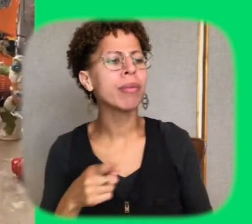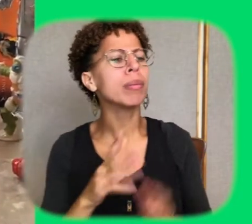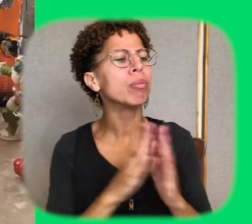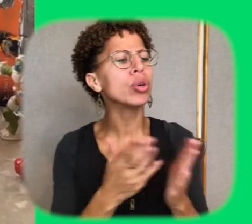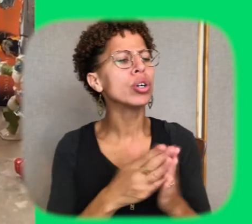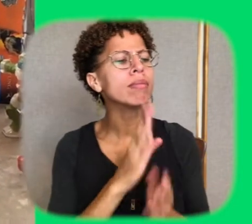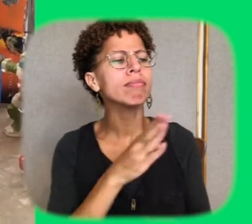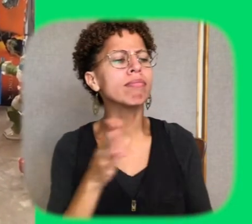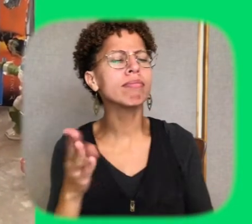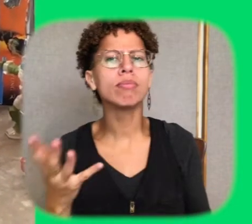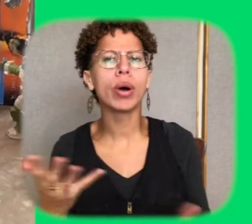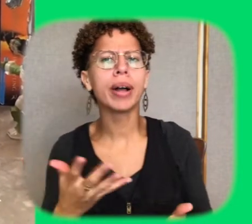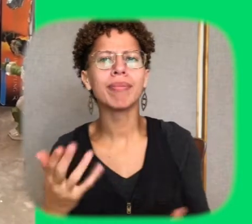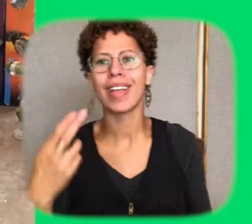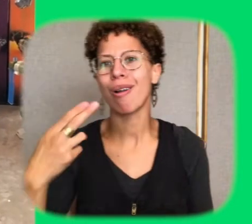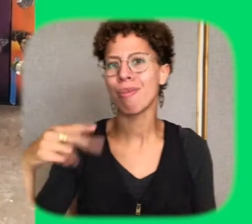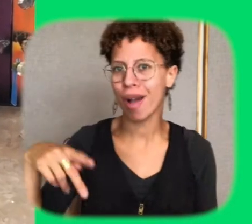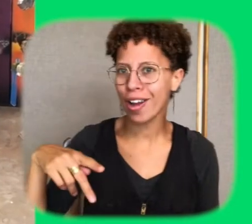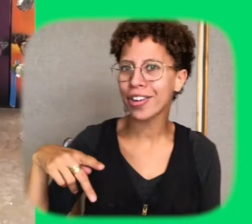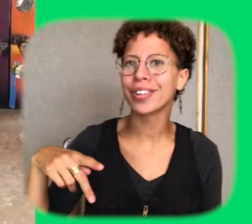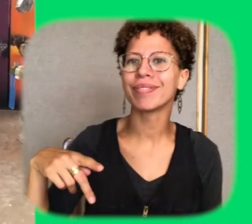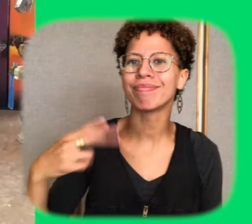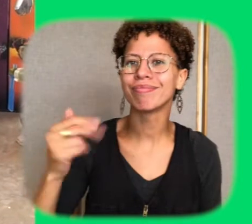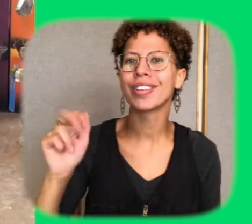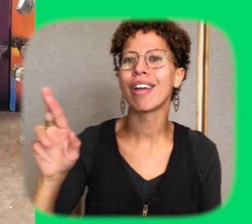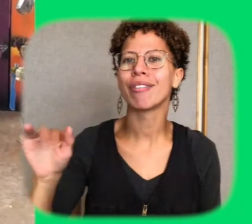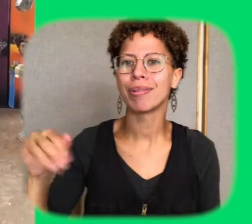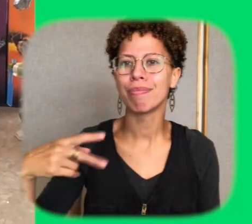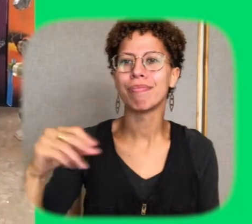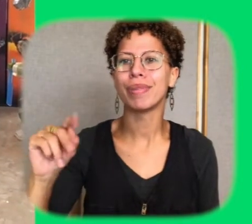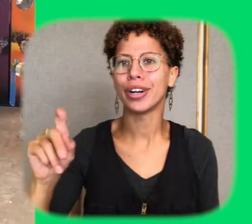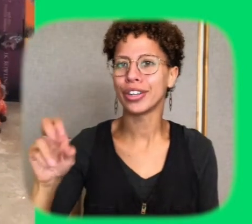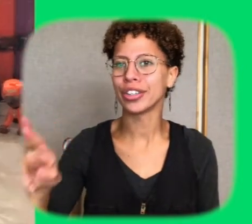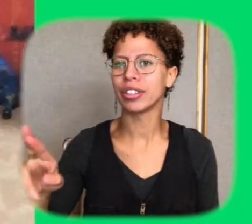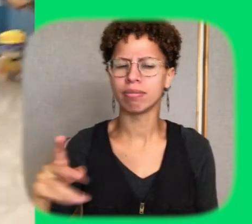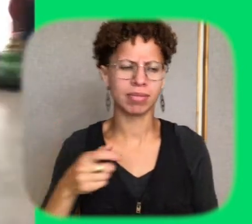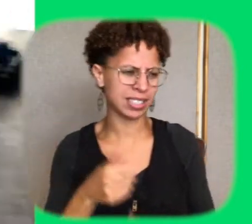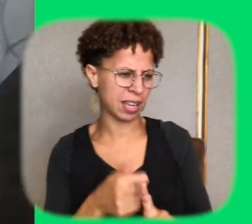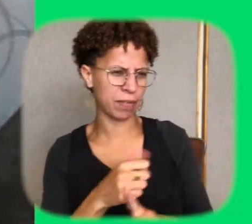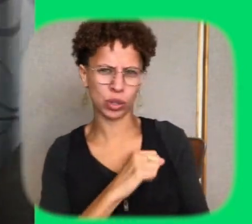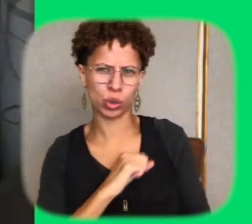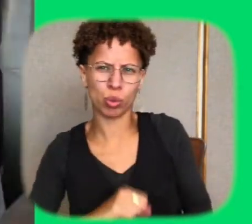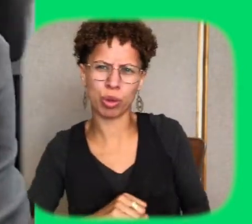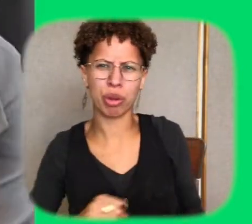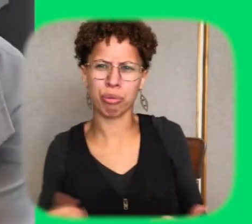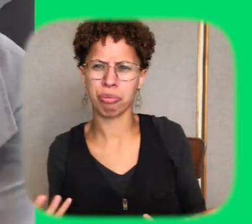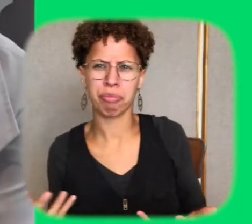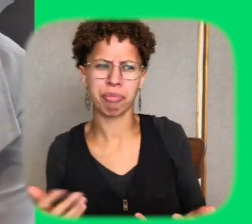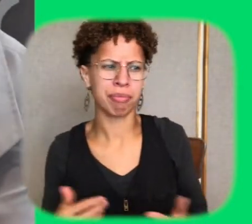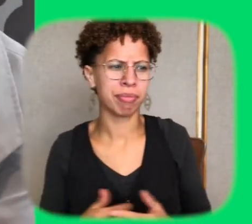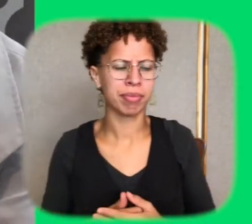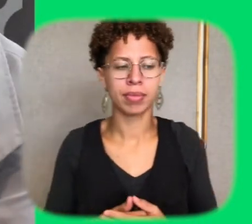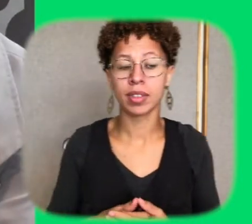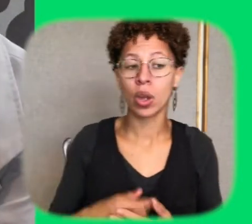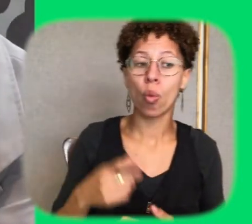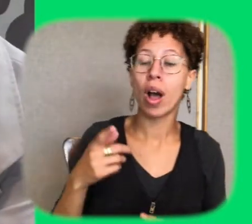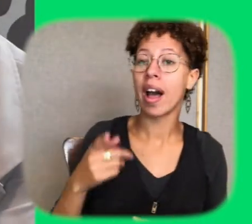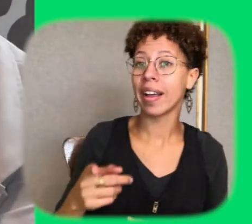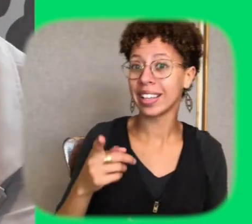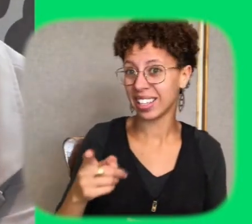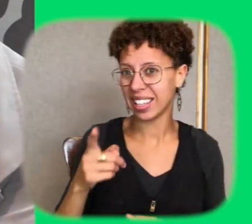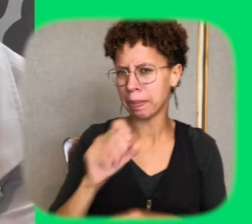Yeah. How is Harry Potter a superhero? He's beat many villains or